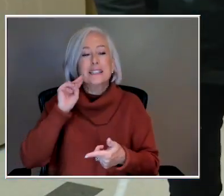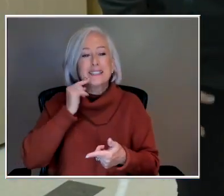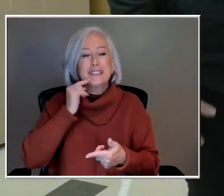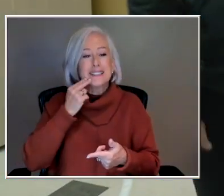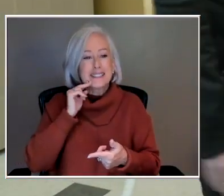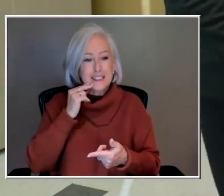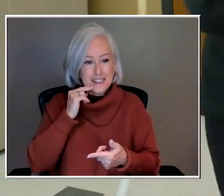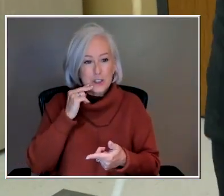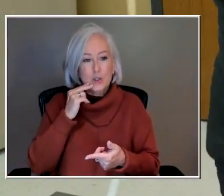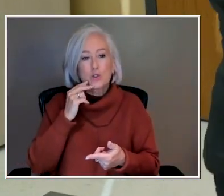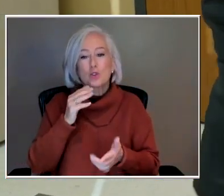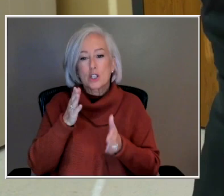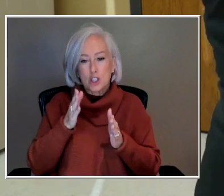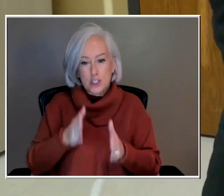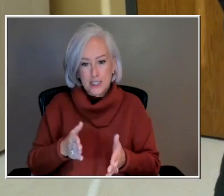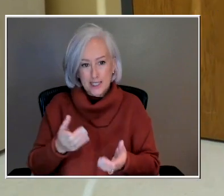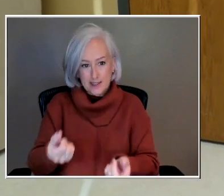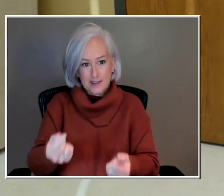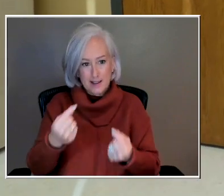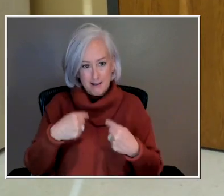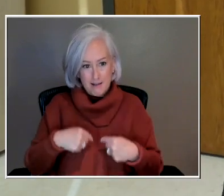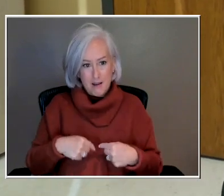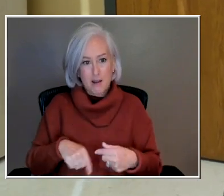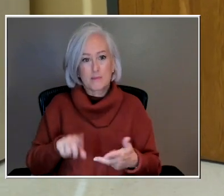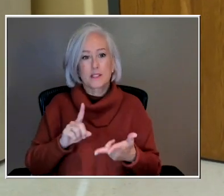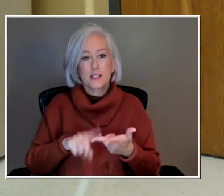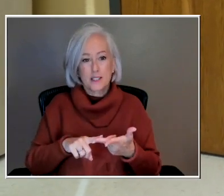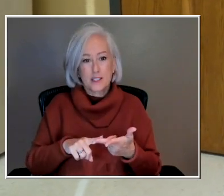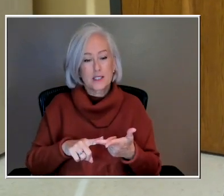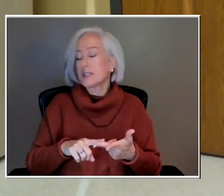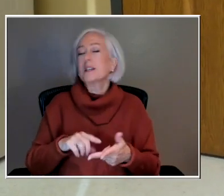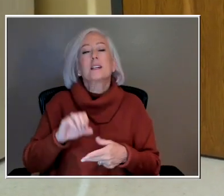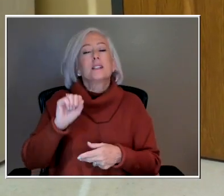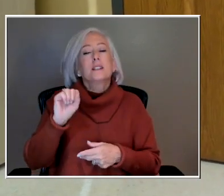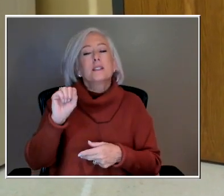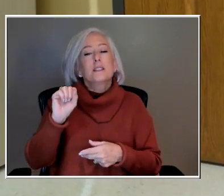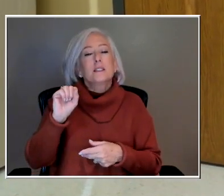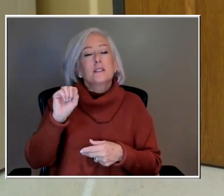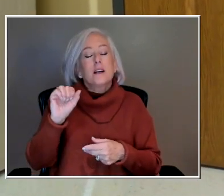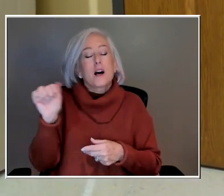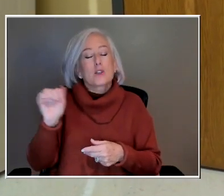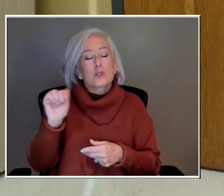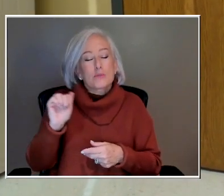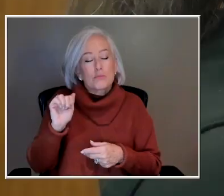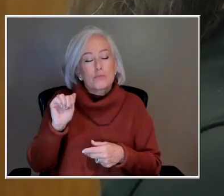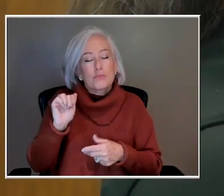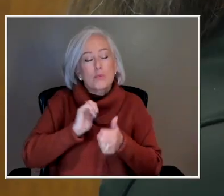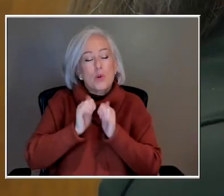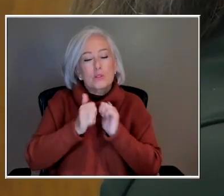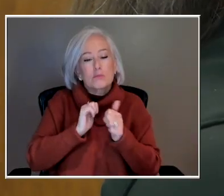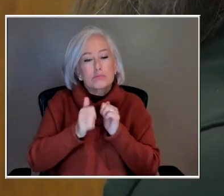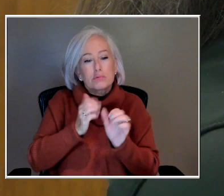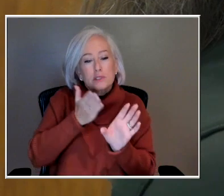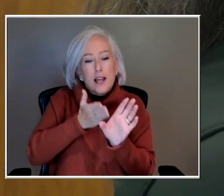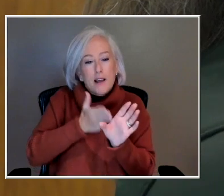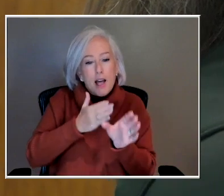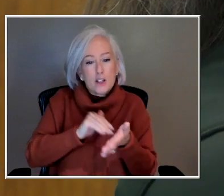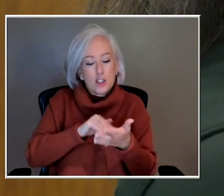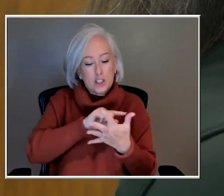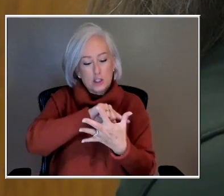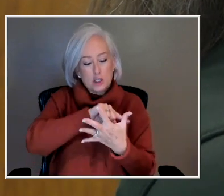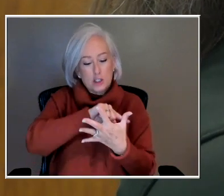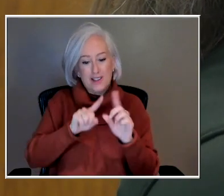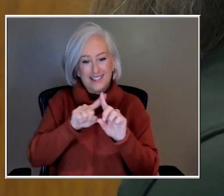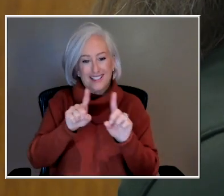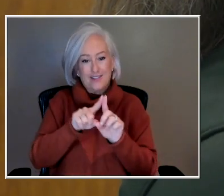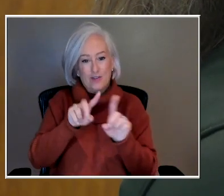sports psychologist, and that really rounds out that holistic care that we can offer through our program. Anything specific, though, that female athletes might